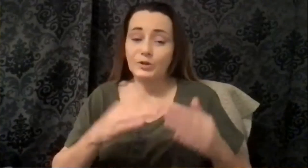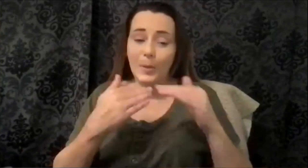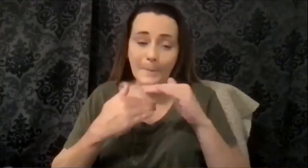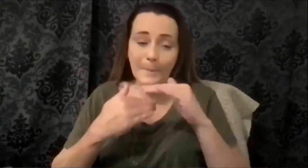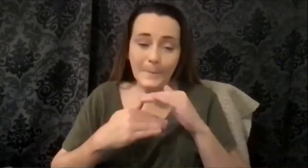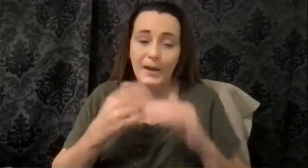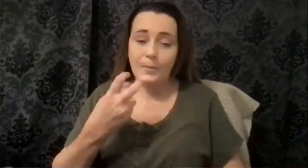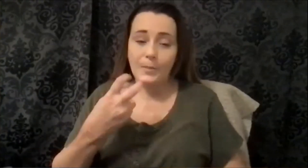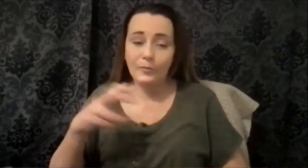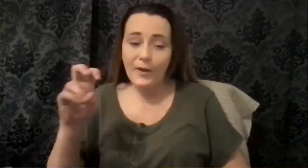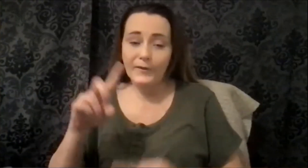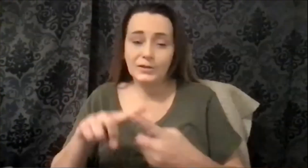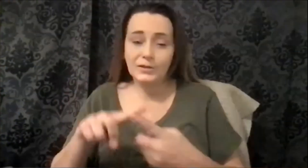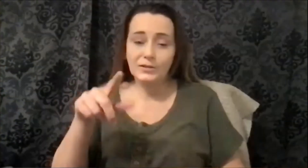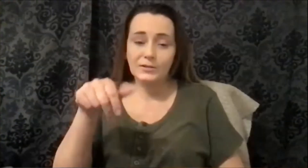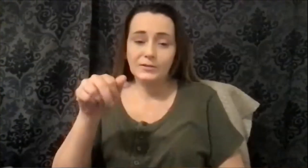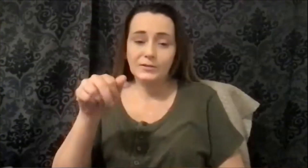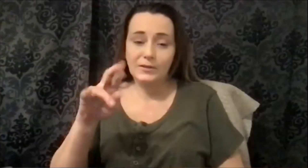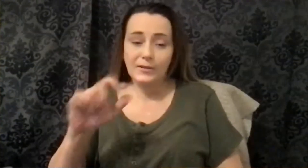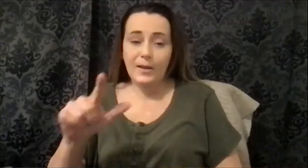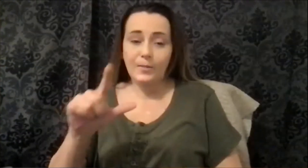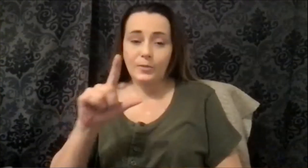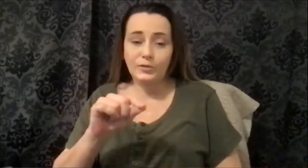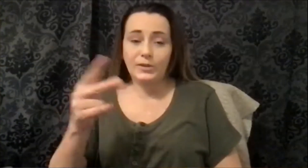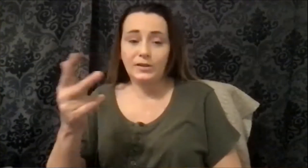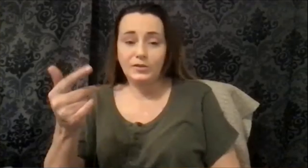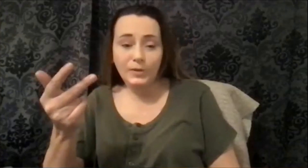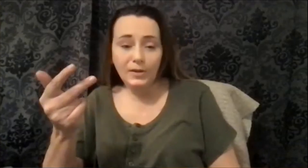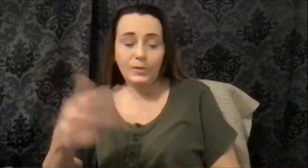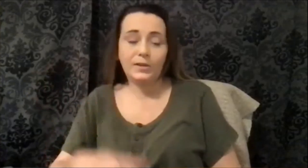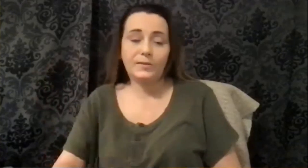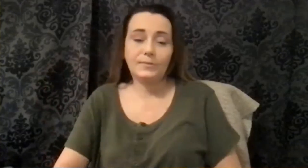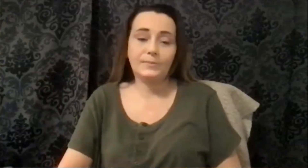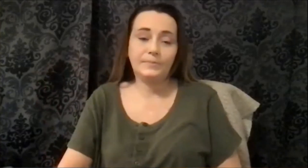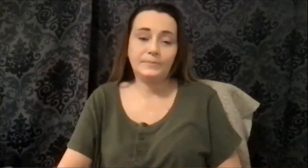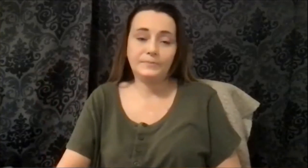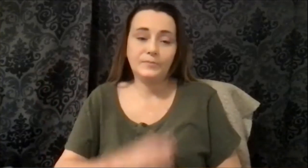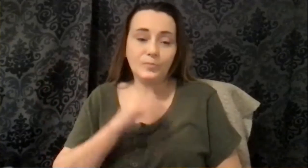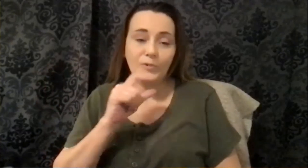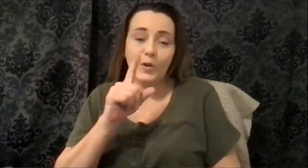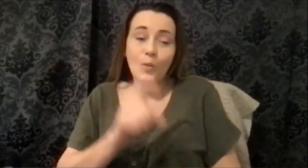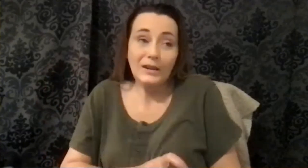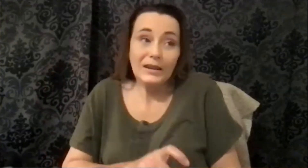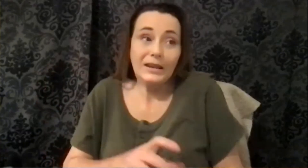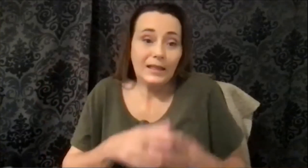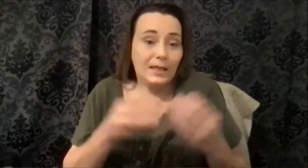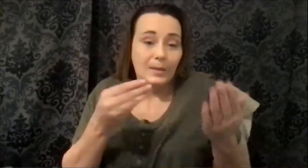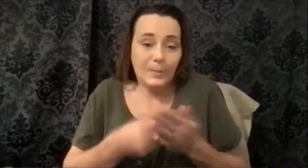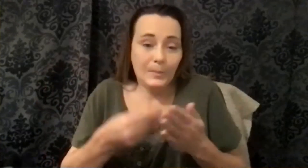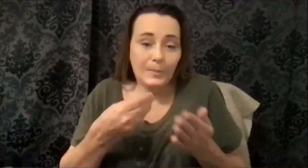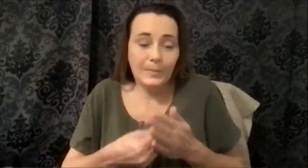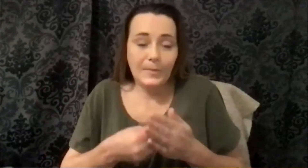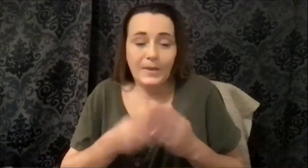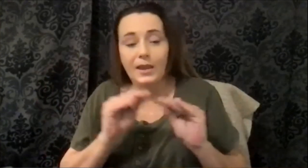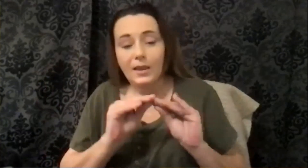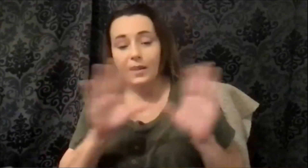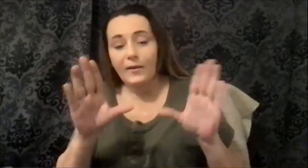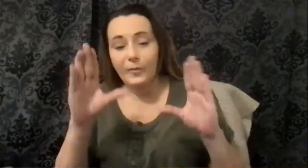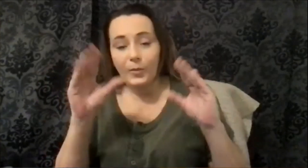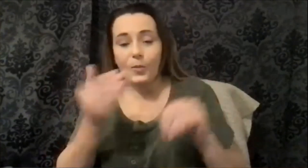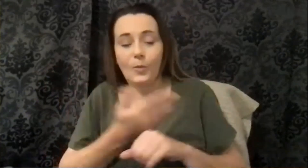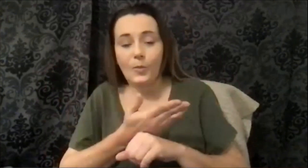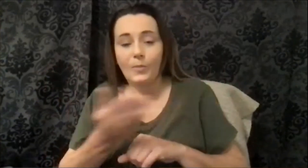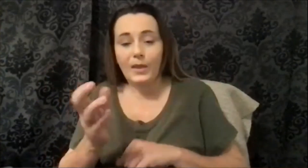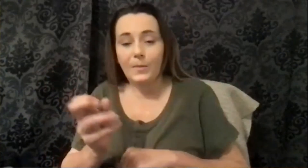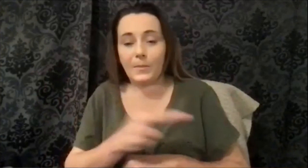until April of 2023. That's why, you know, we don't need as much money. But obviously, you know, we hope that things return more